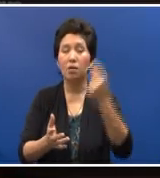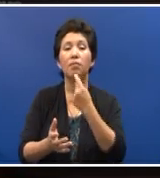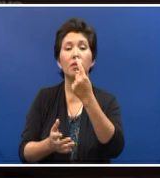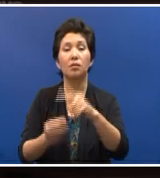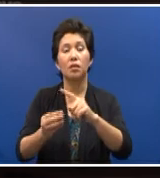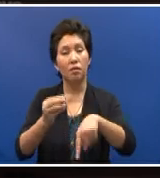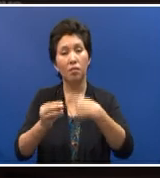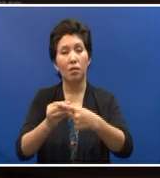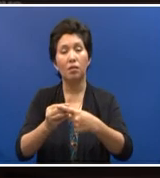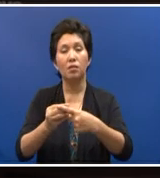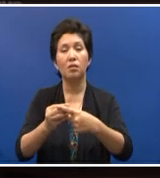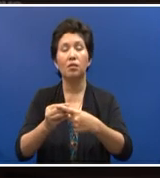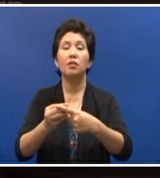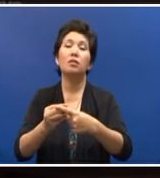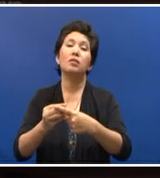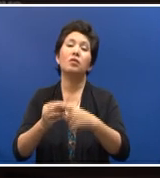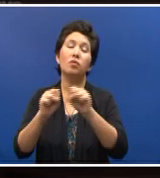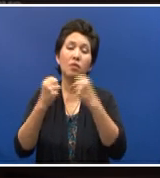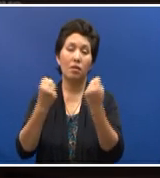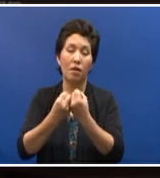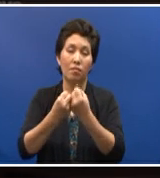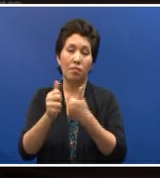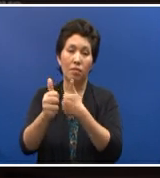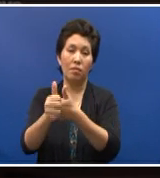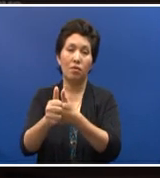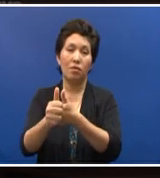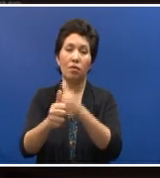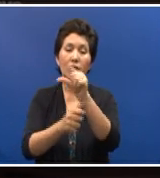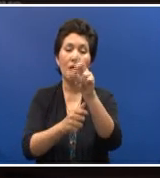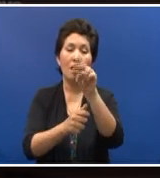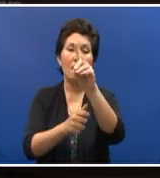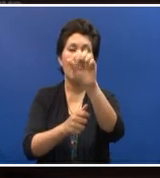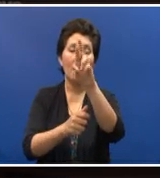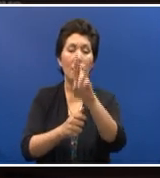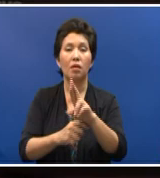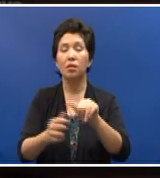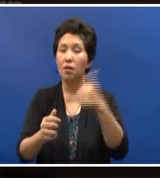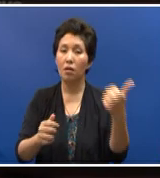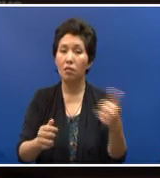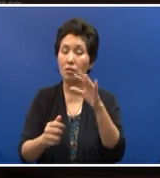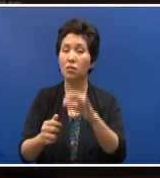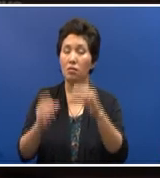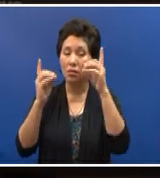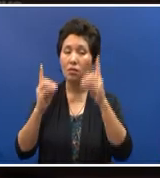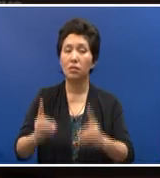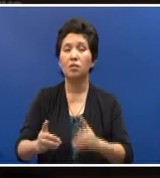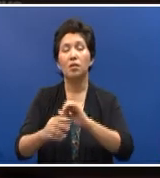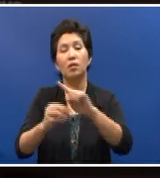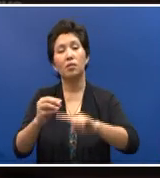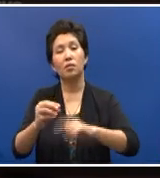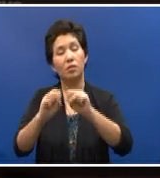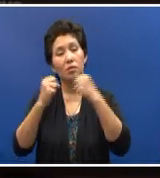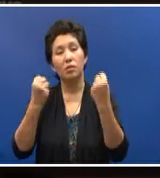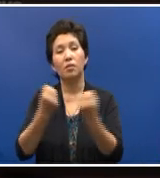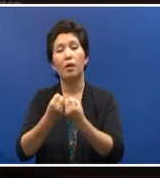about specialization by gender. Okay, now on the other divisions, which is based on age, okay,